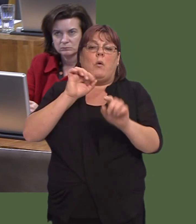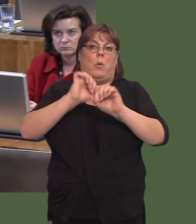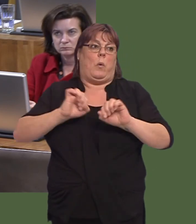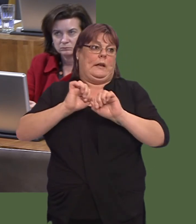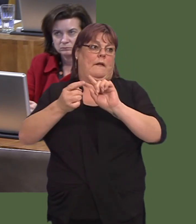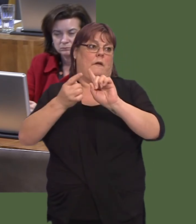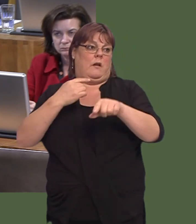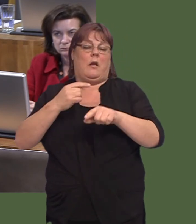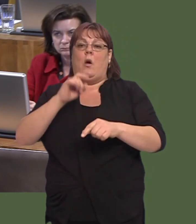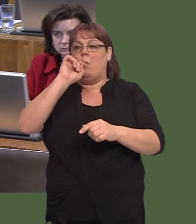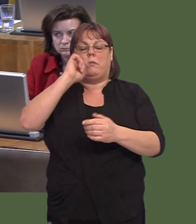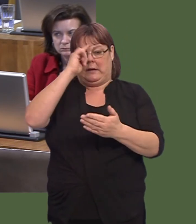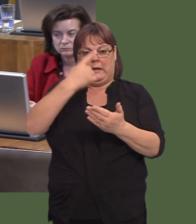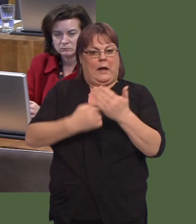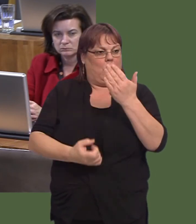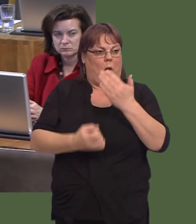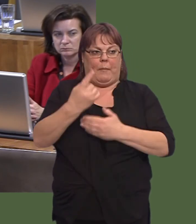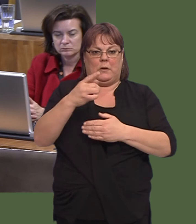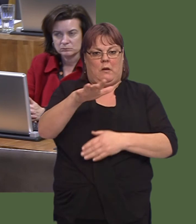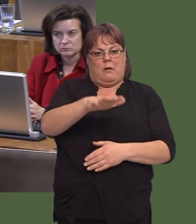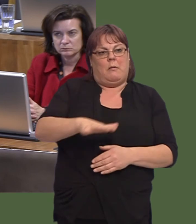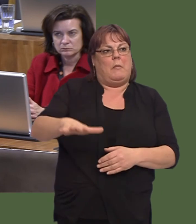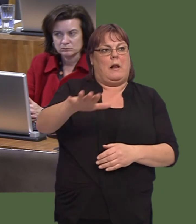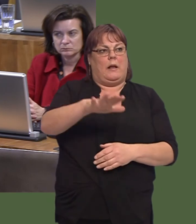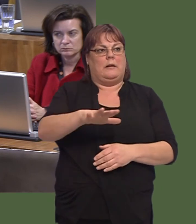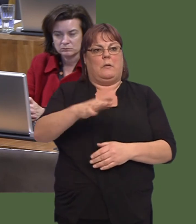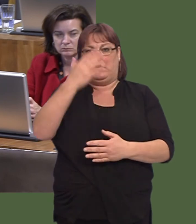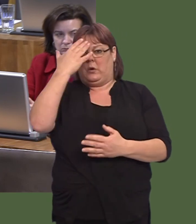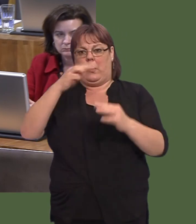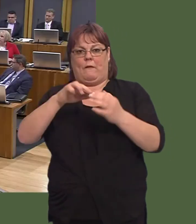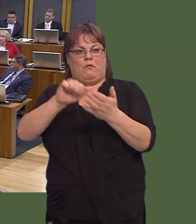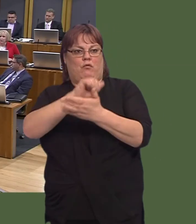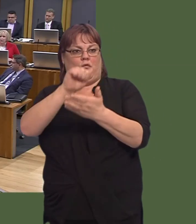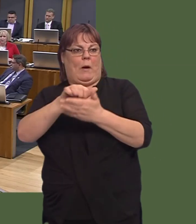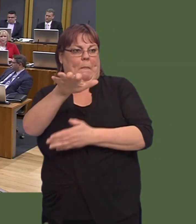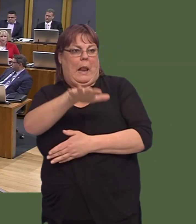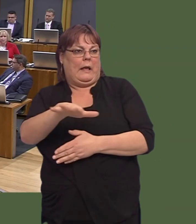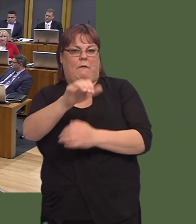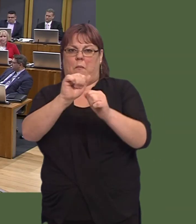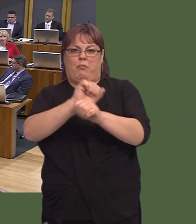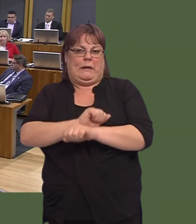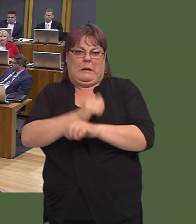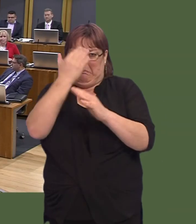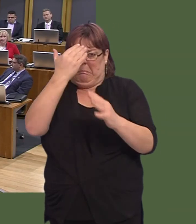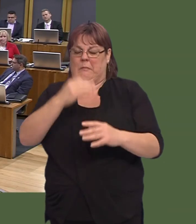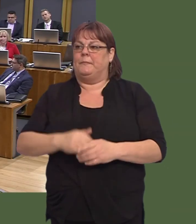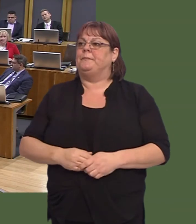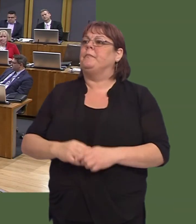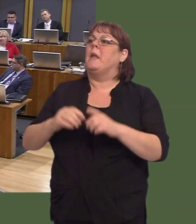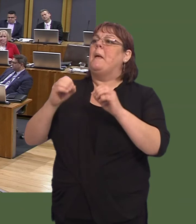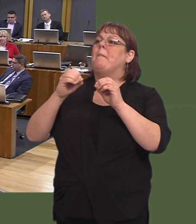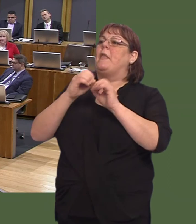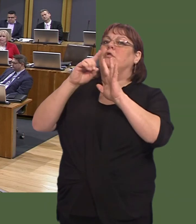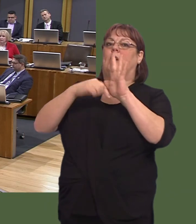carefully whether this land is, in fact, the right place for a prison to go. Bethan Jenkins.